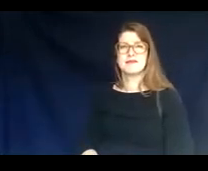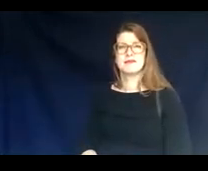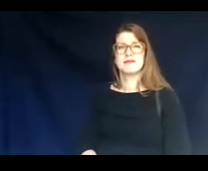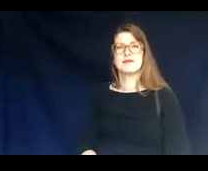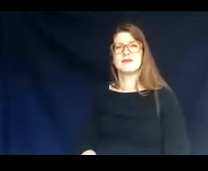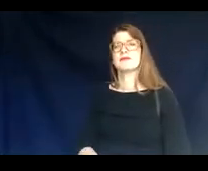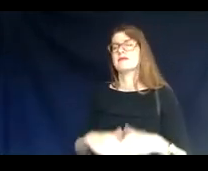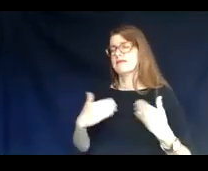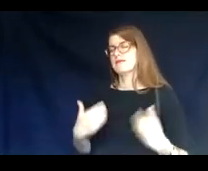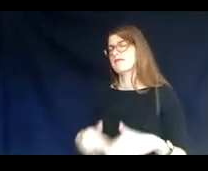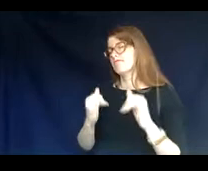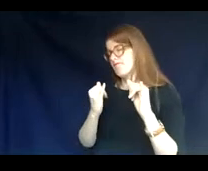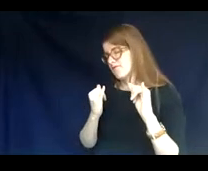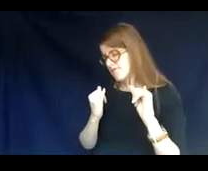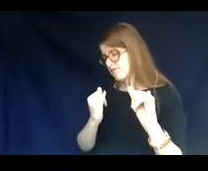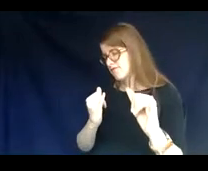So